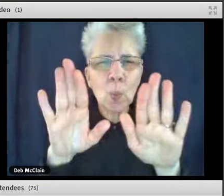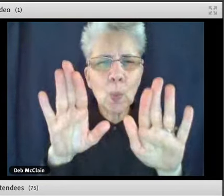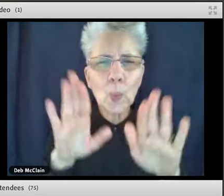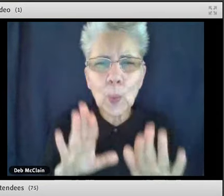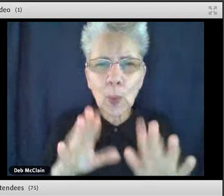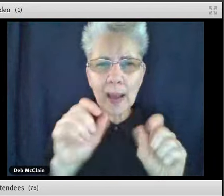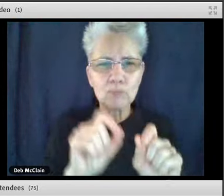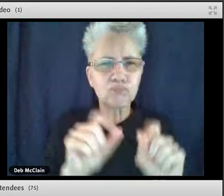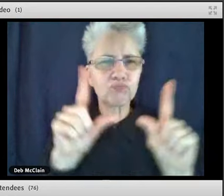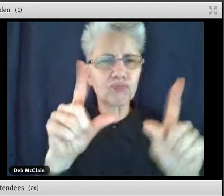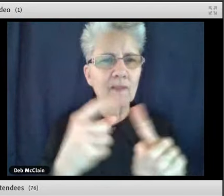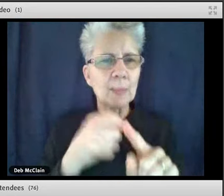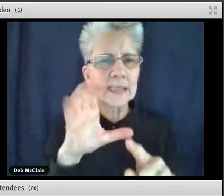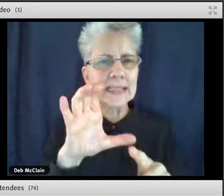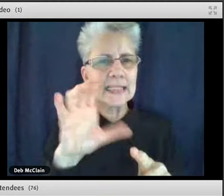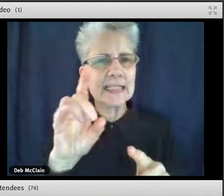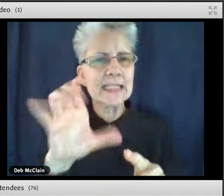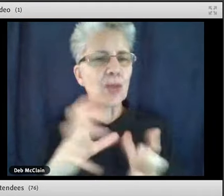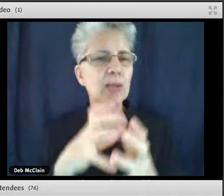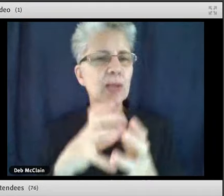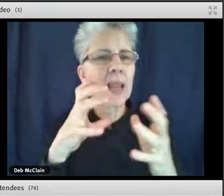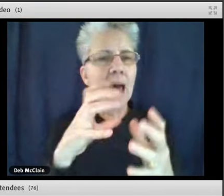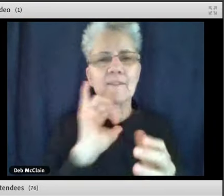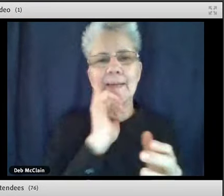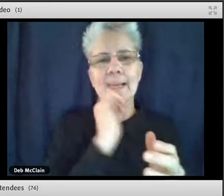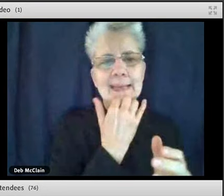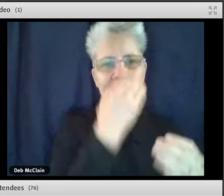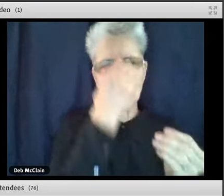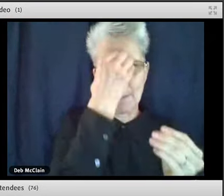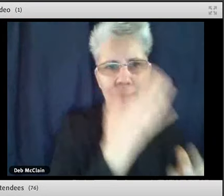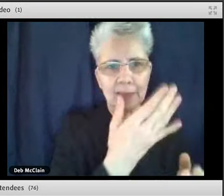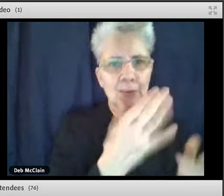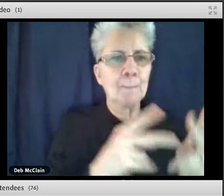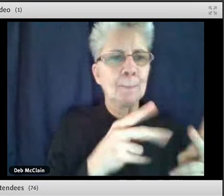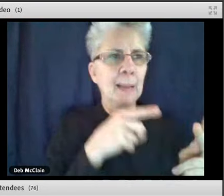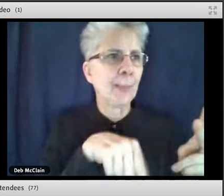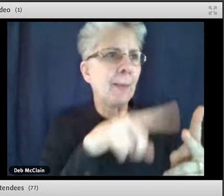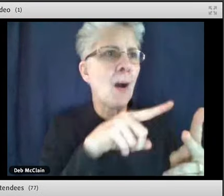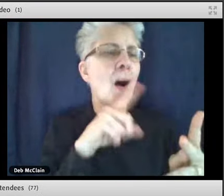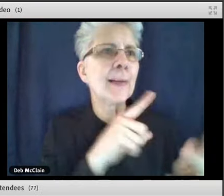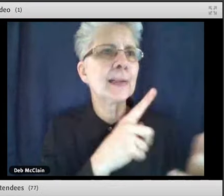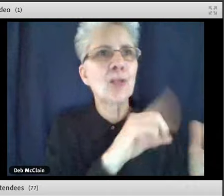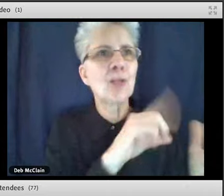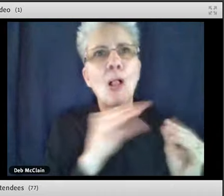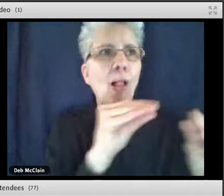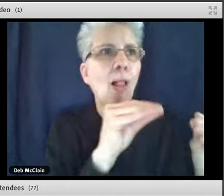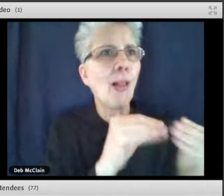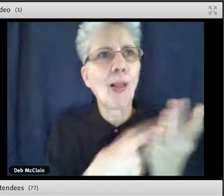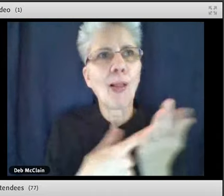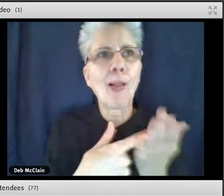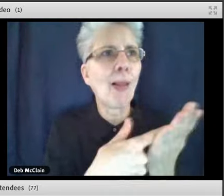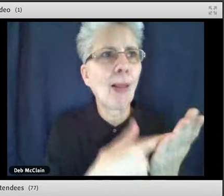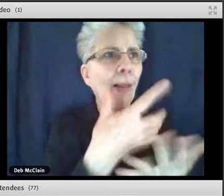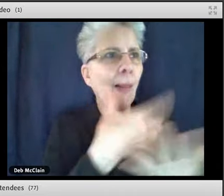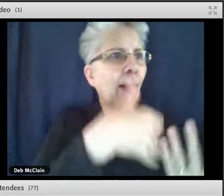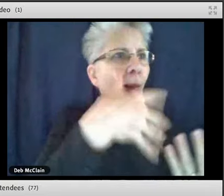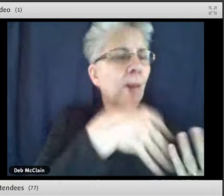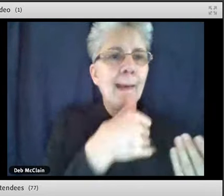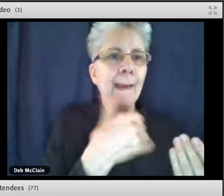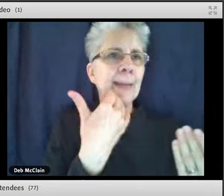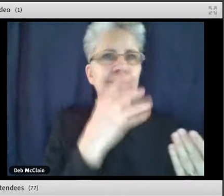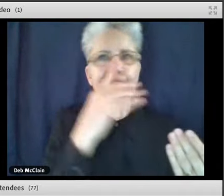CDC, because there is a lot of misinformation out there and people are talking amongst themselves and not knowing what the